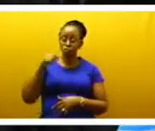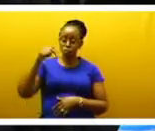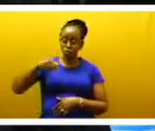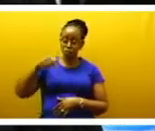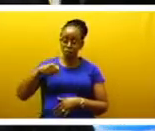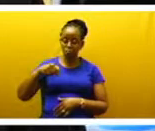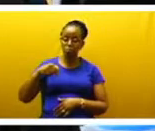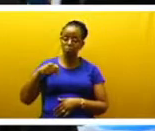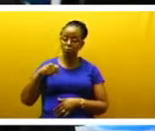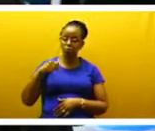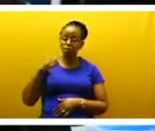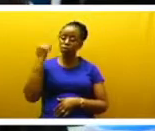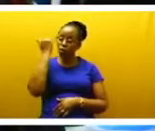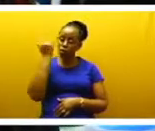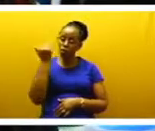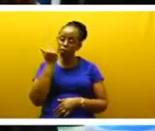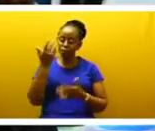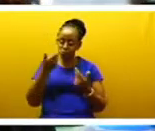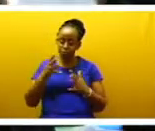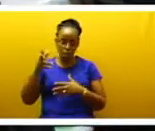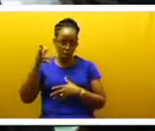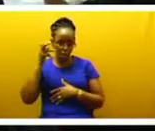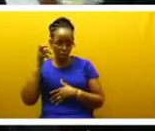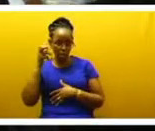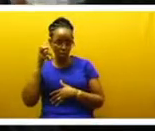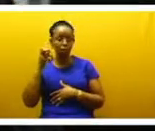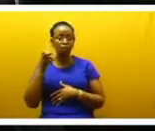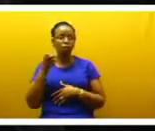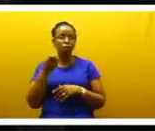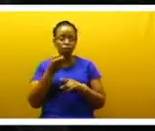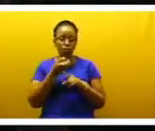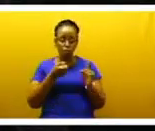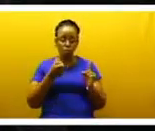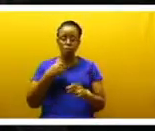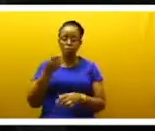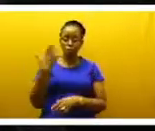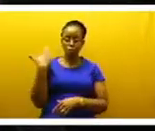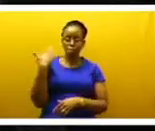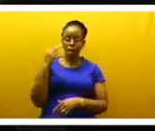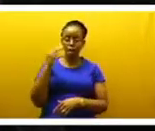my senior AG Emeritus,